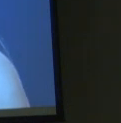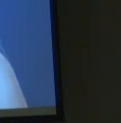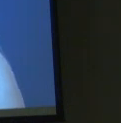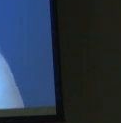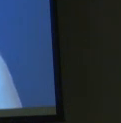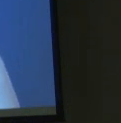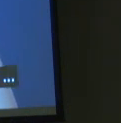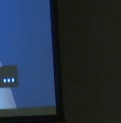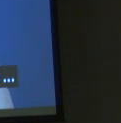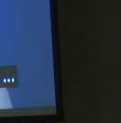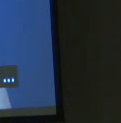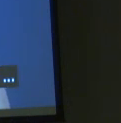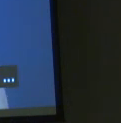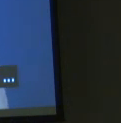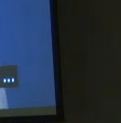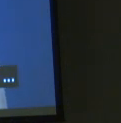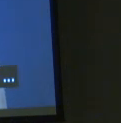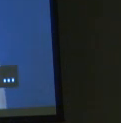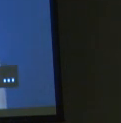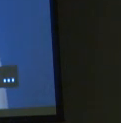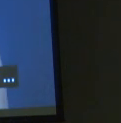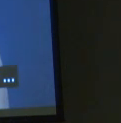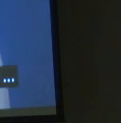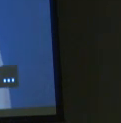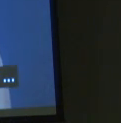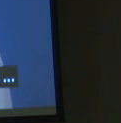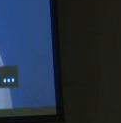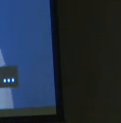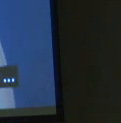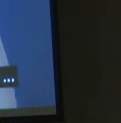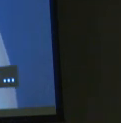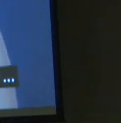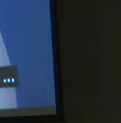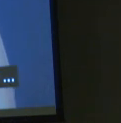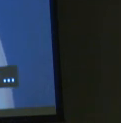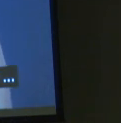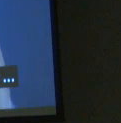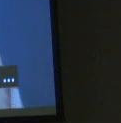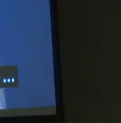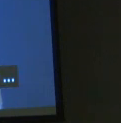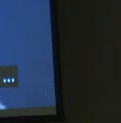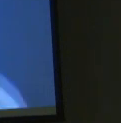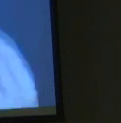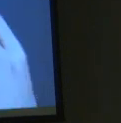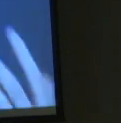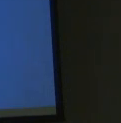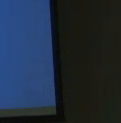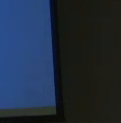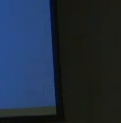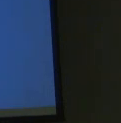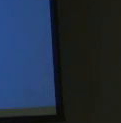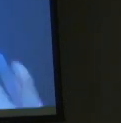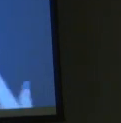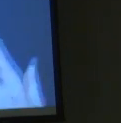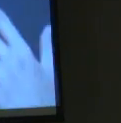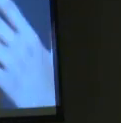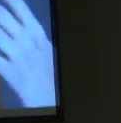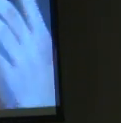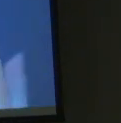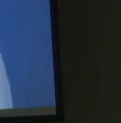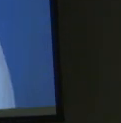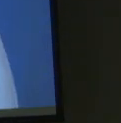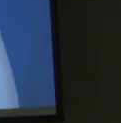figure themselves out. And when somebody says, you hit like a girl, it's like, well, what does that mean?